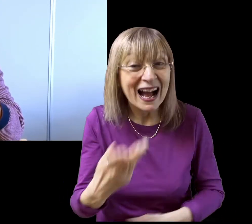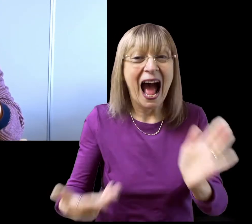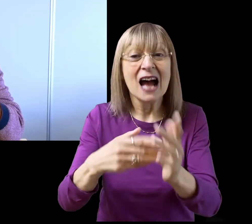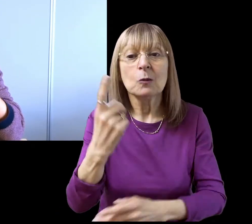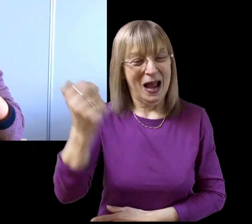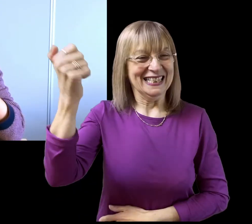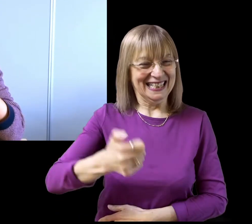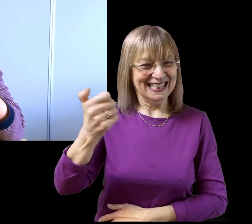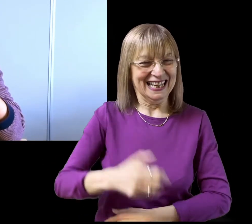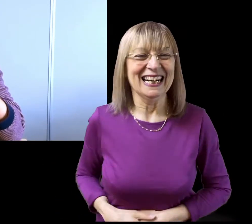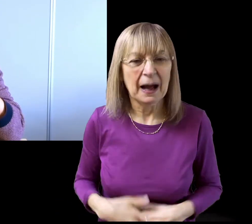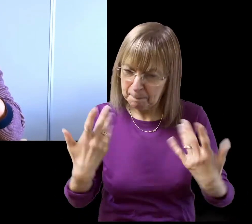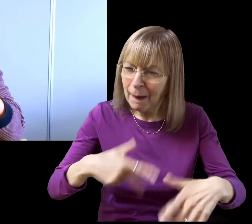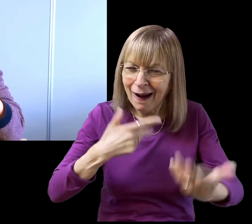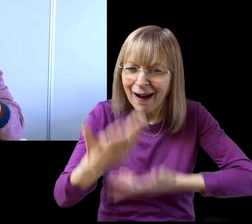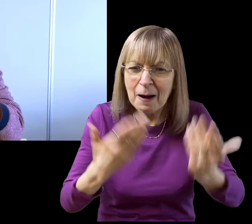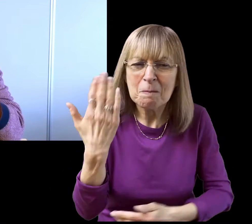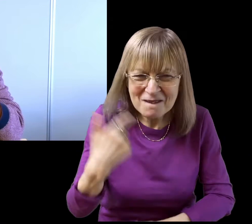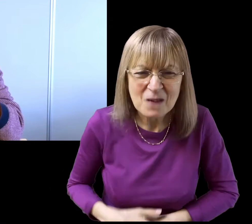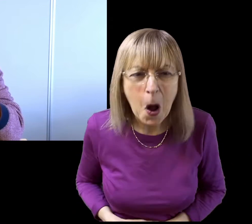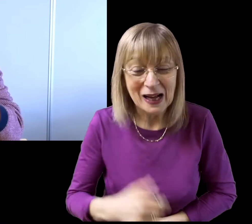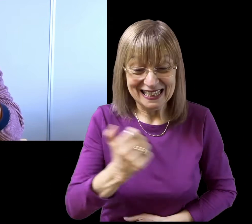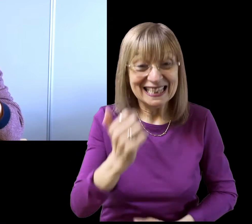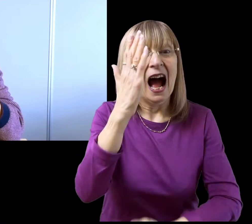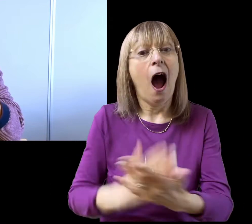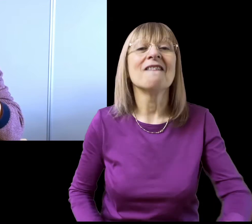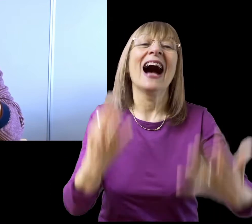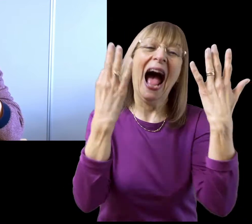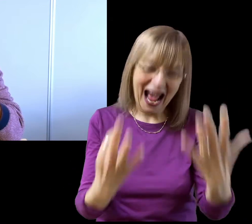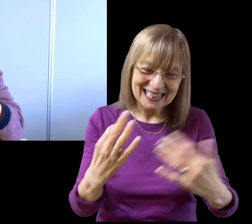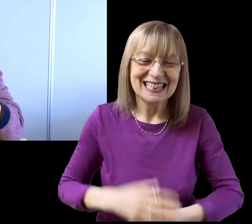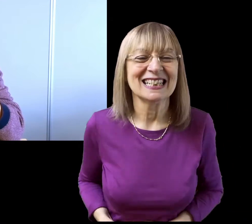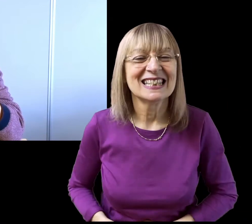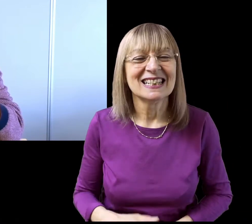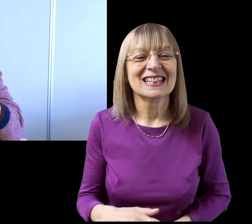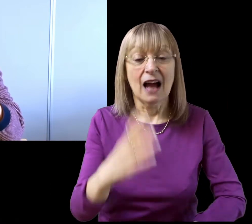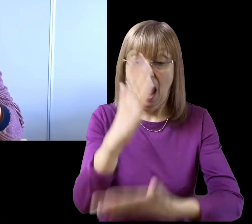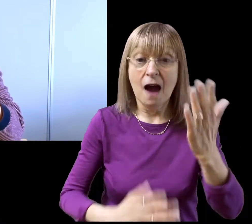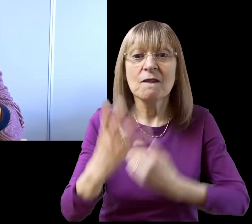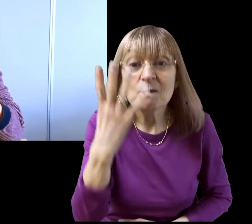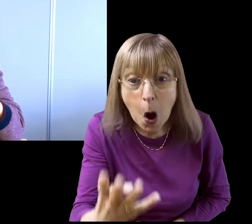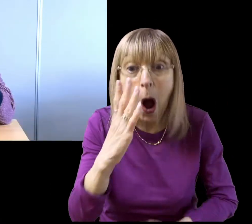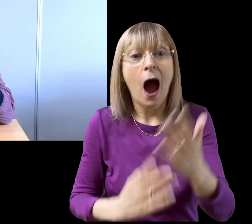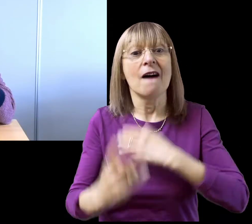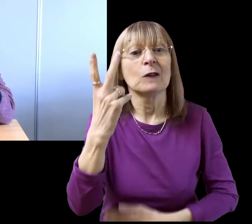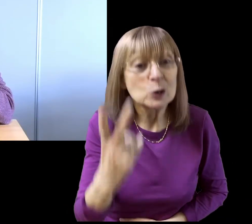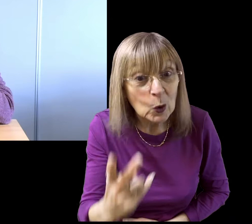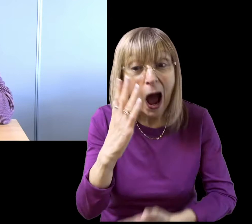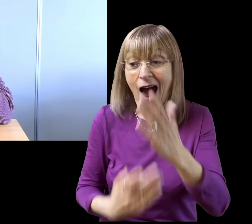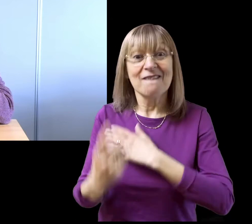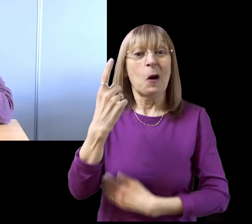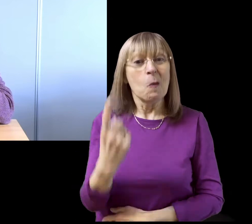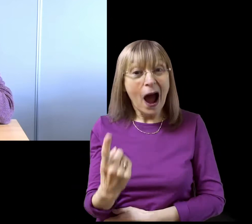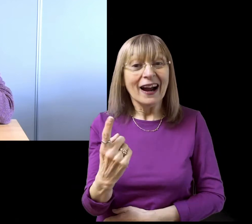1 is 16. We did all this earlier as well. 16 halves to 8, halves to 4, halves to 2, halves to 1, and we're in the 4,